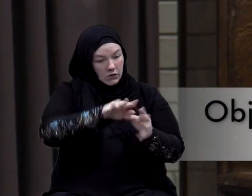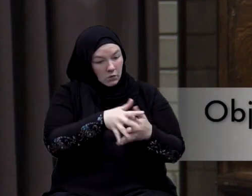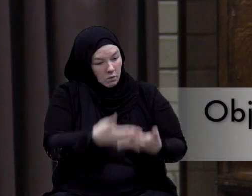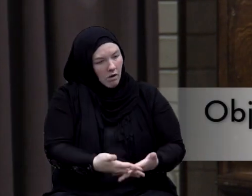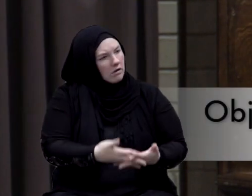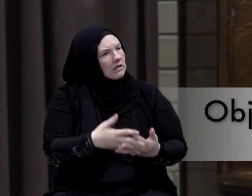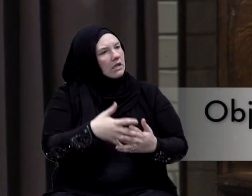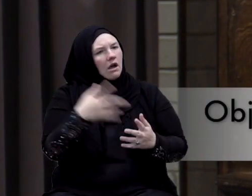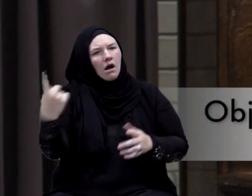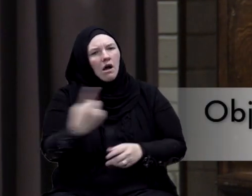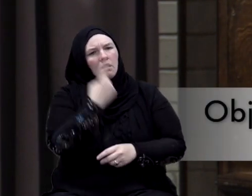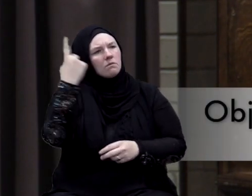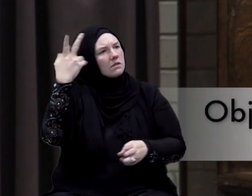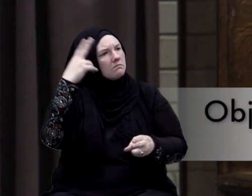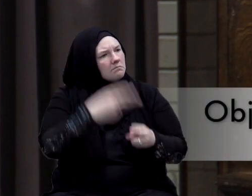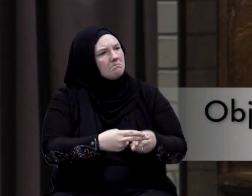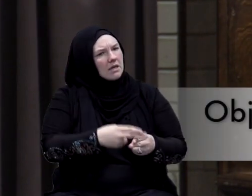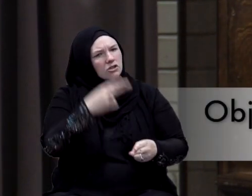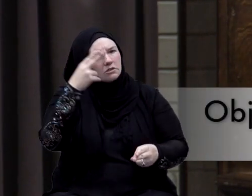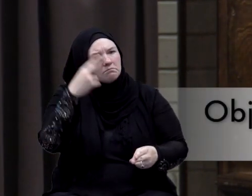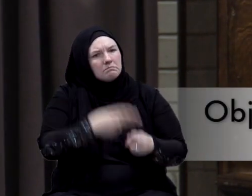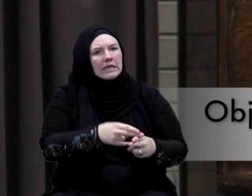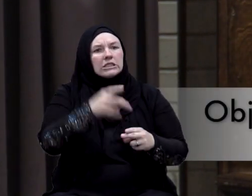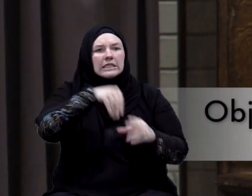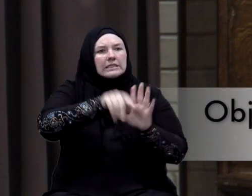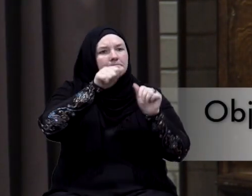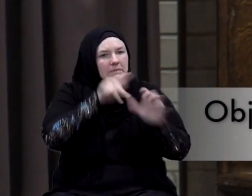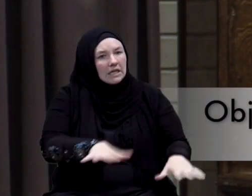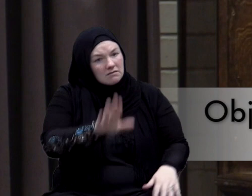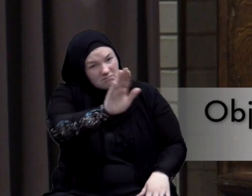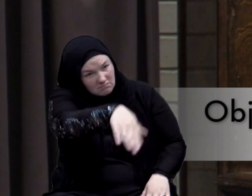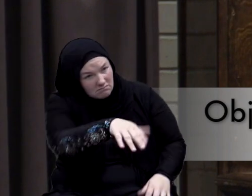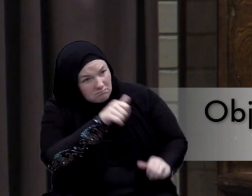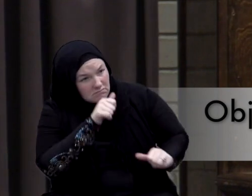telling us about His blessings to us